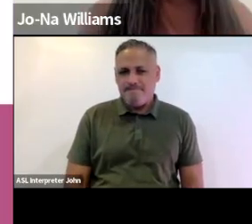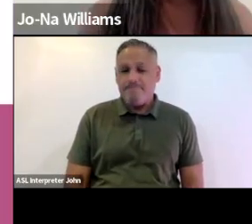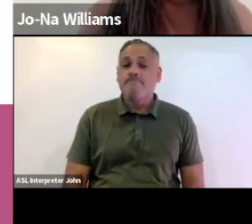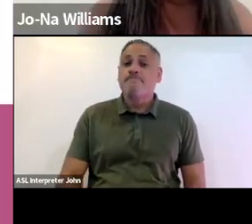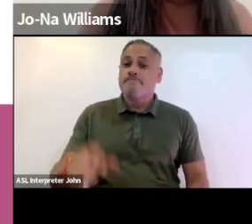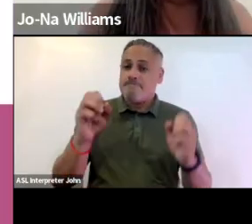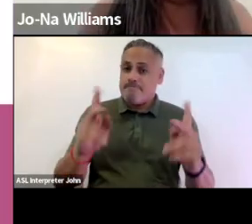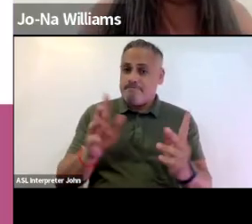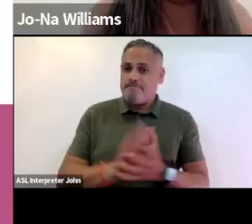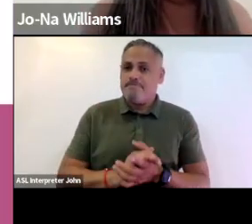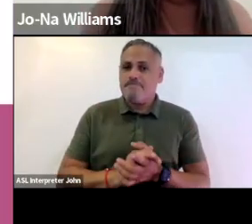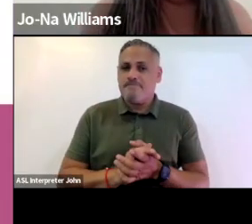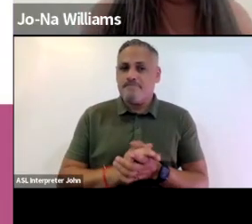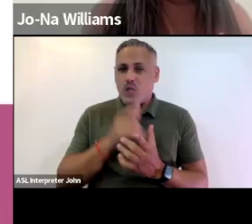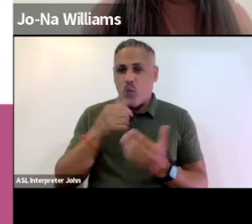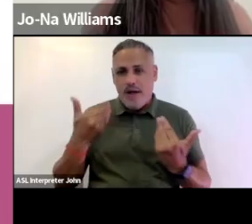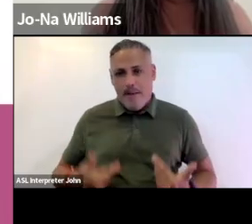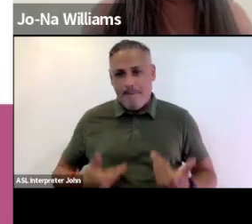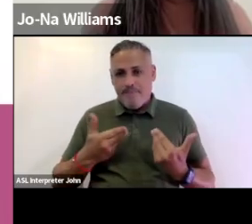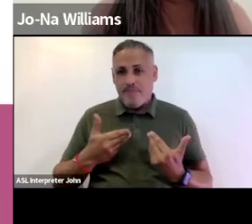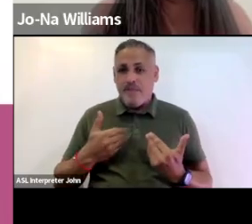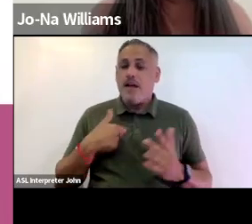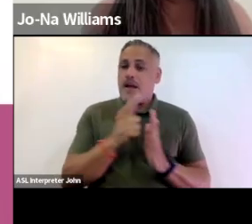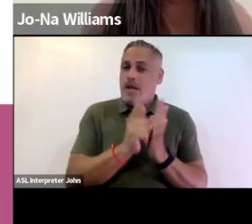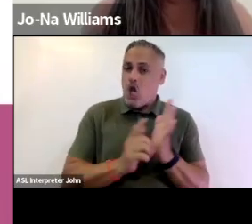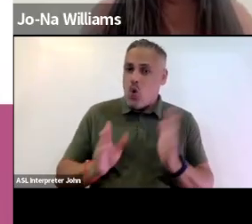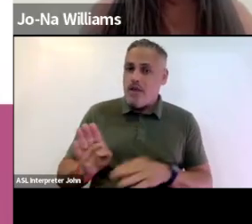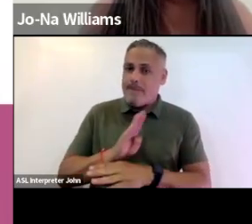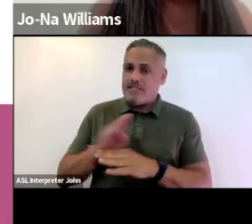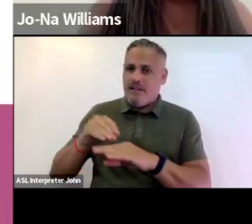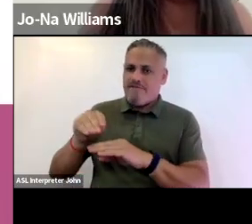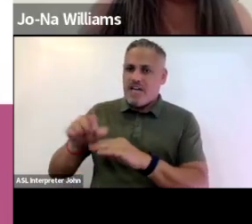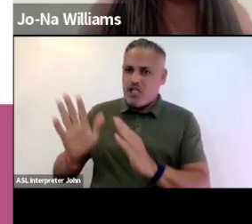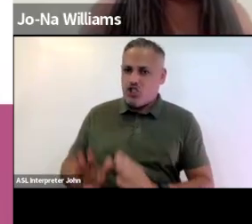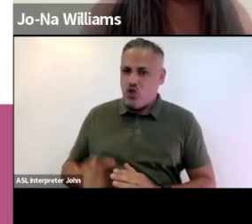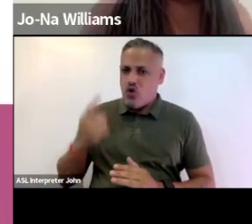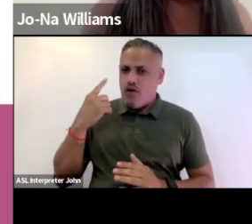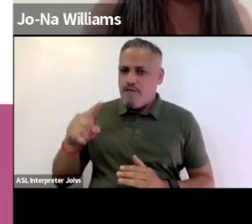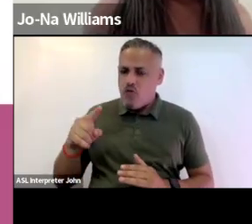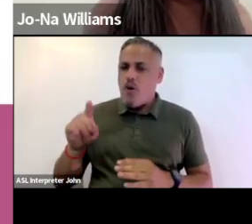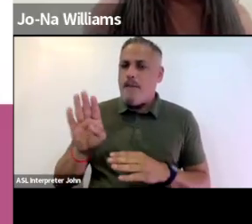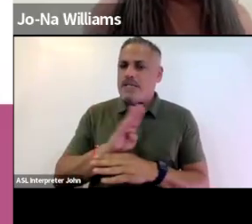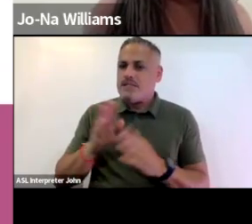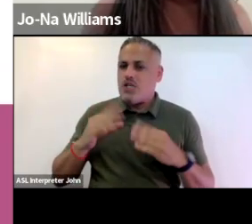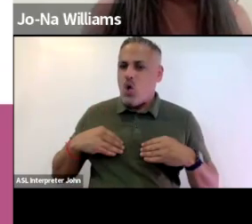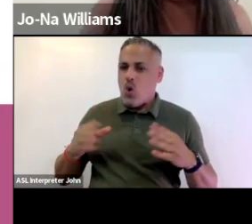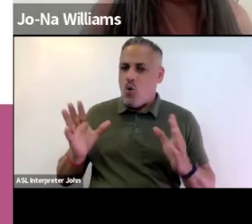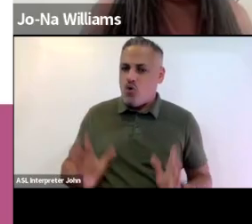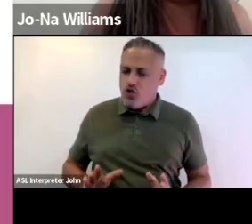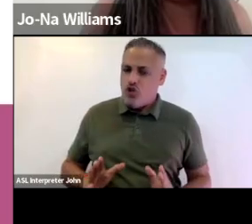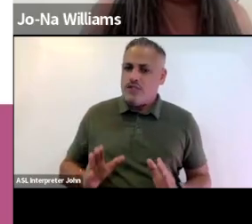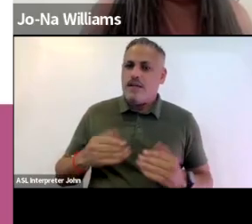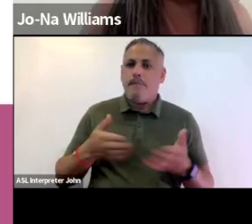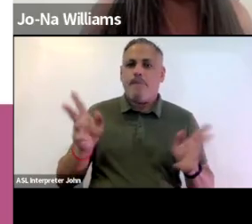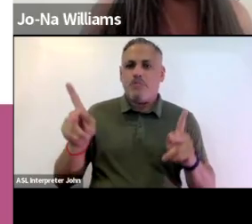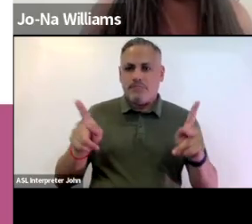Okay, so a little bit about who I am. I'm an attorney and a business advisor for business owners and public figures. I started